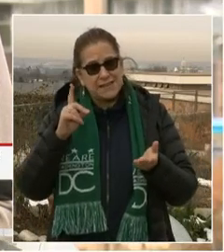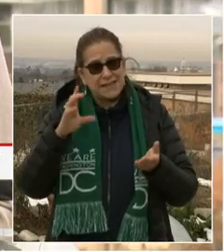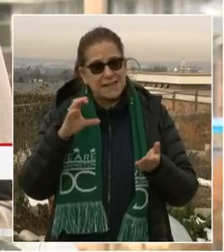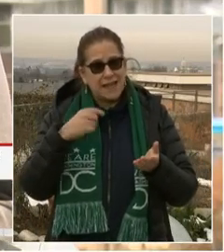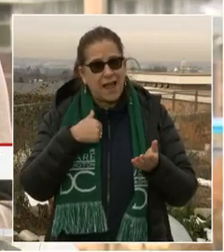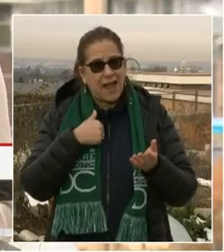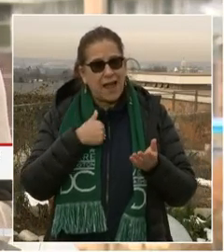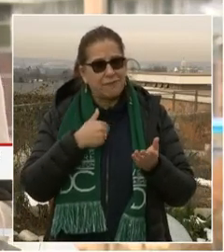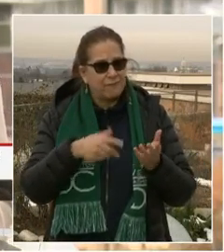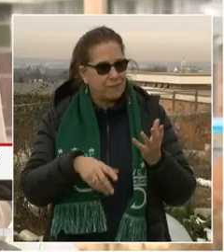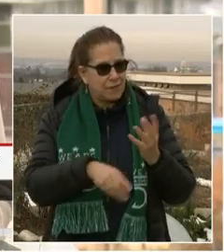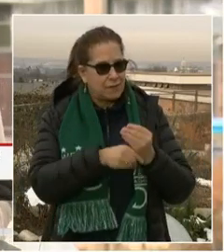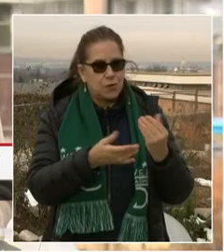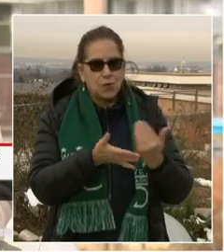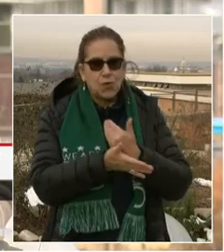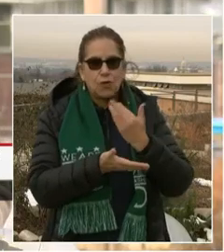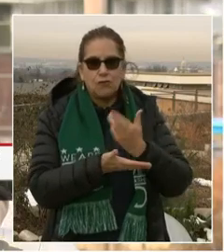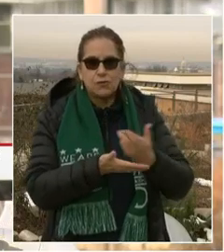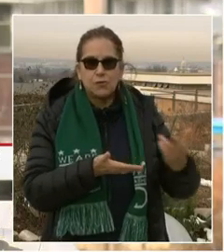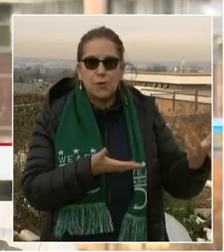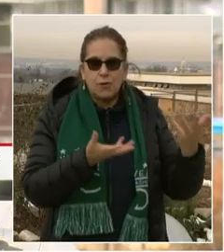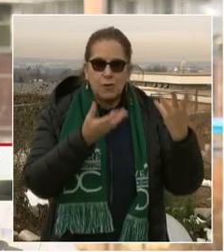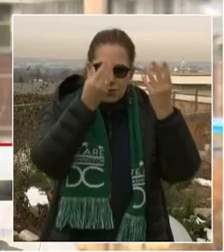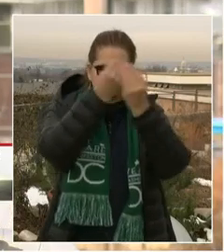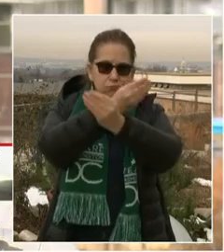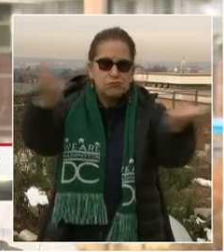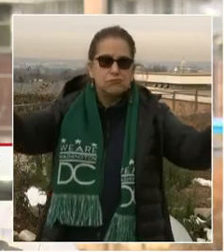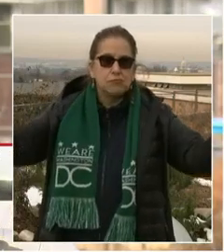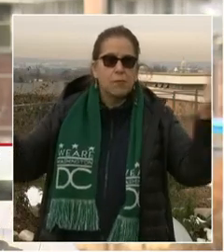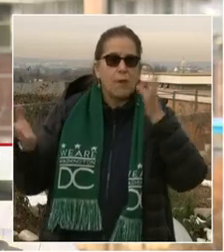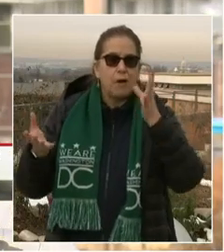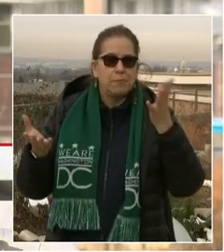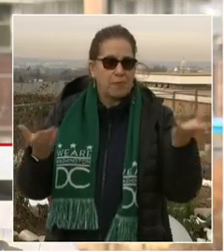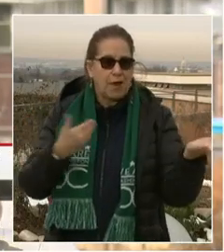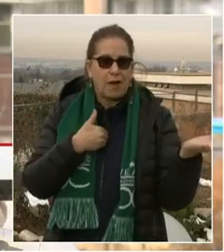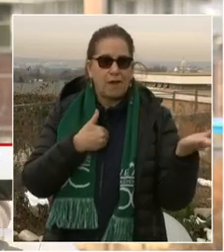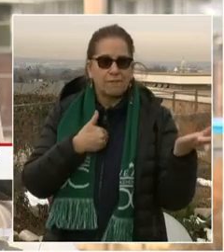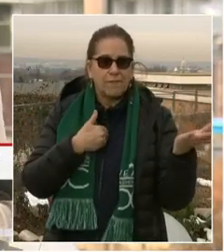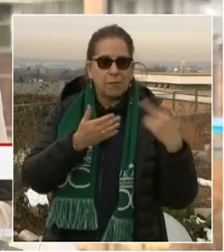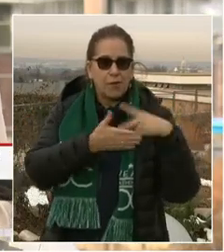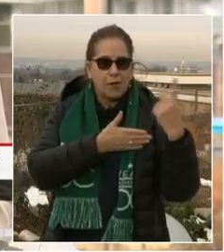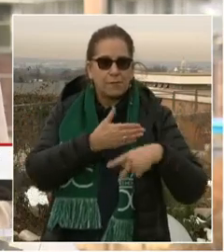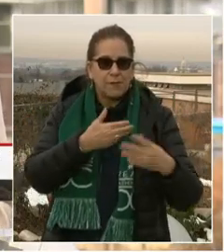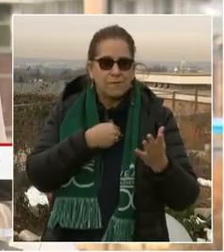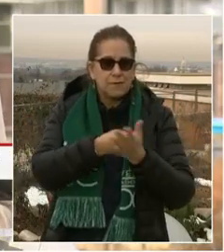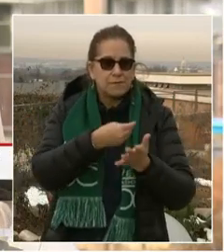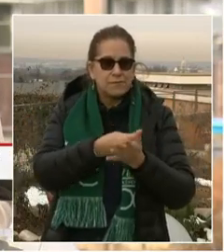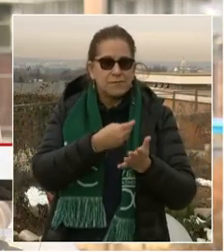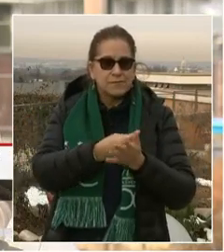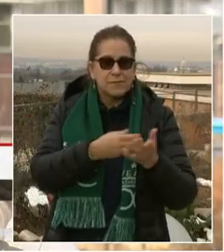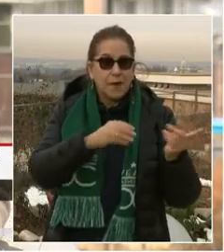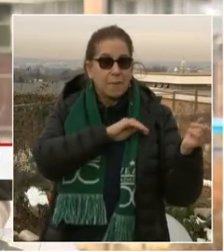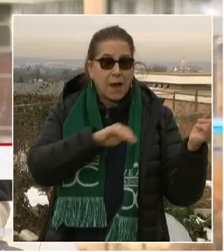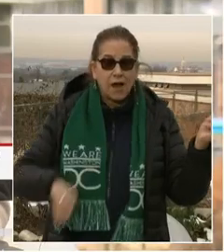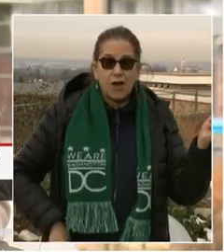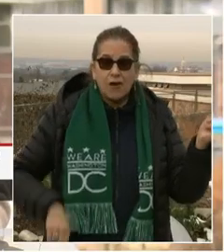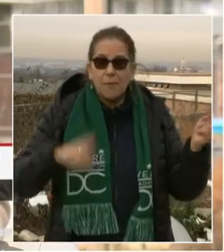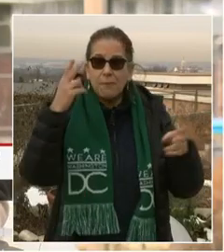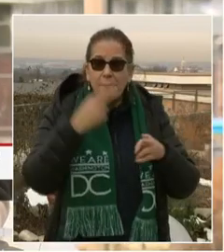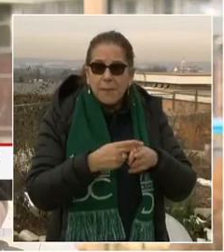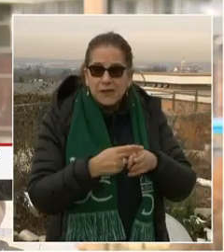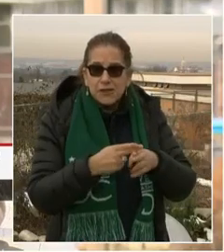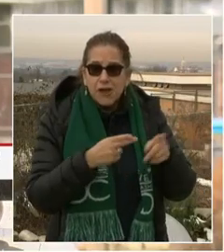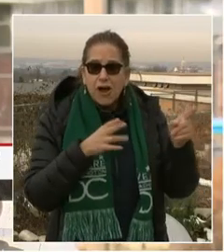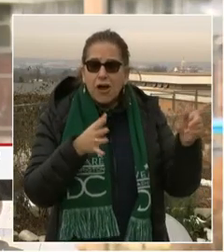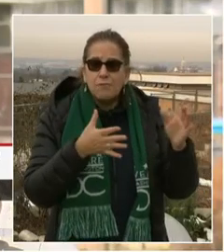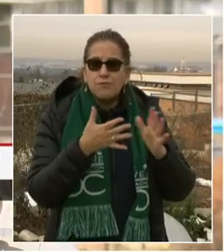to celebrate. And so as our outstanding mayor mentioned, a priority of her administration has been for us